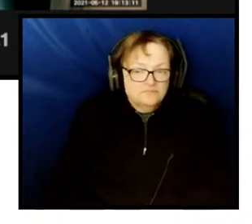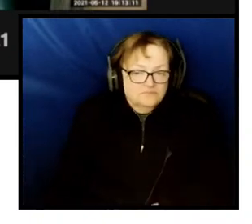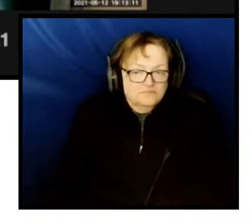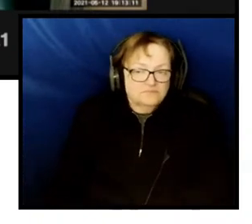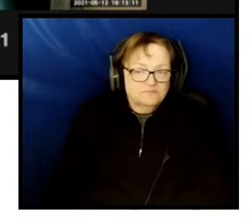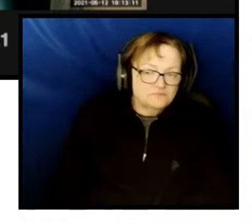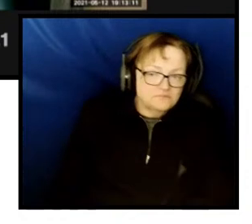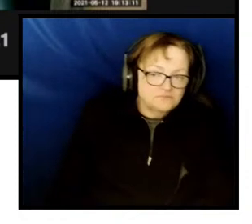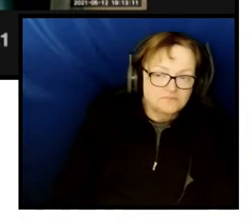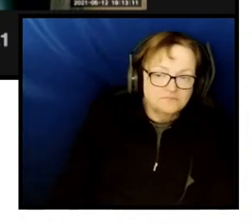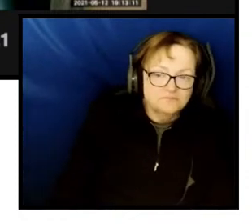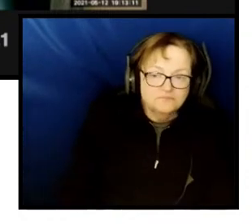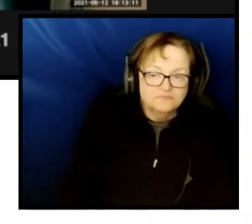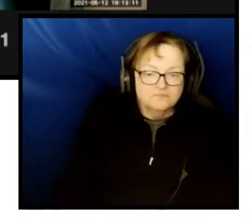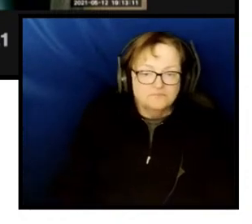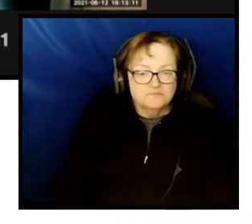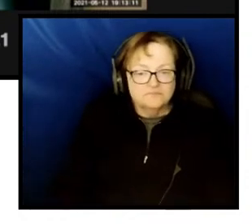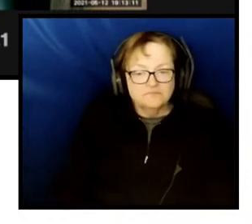You're on mute.